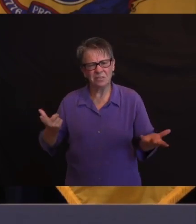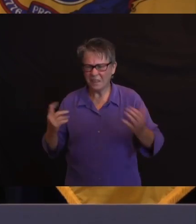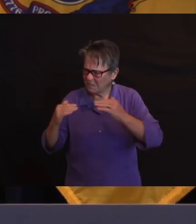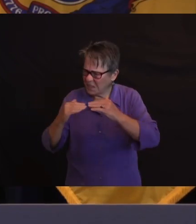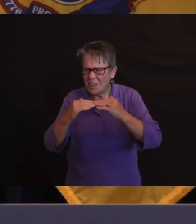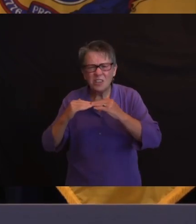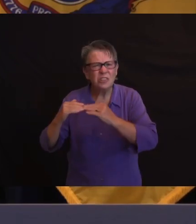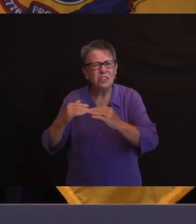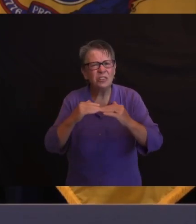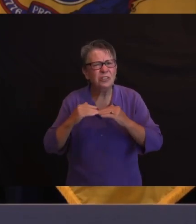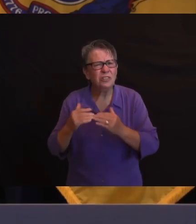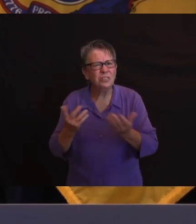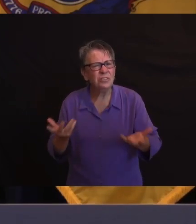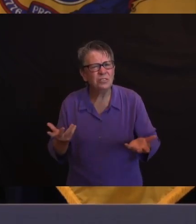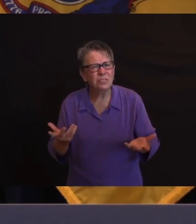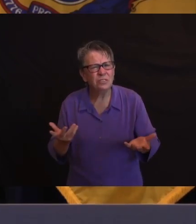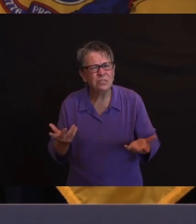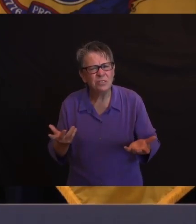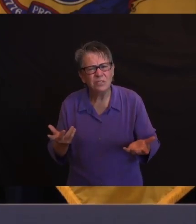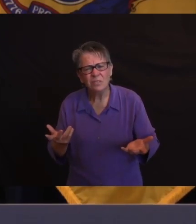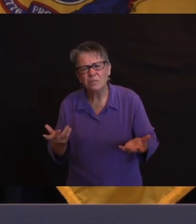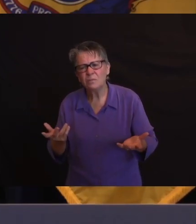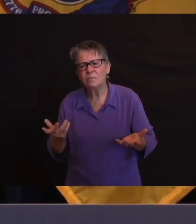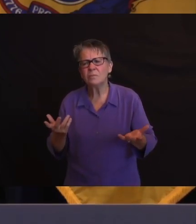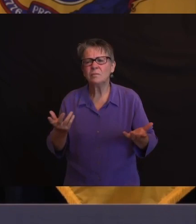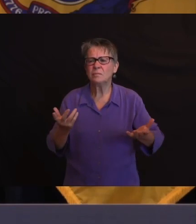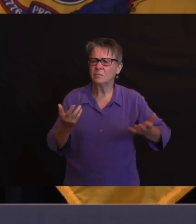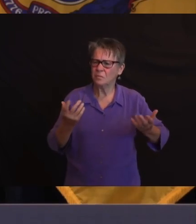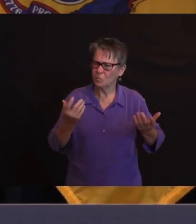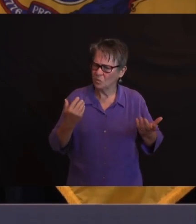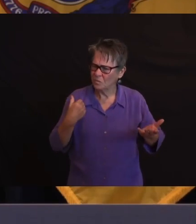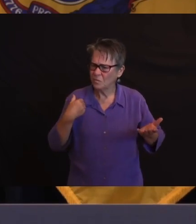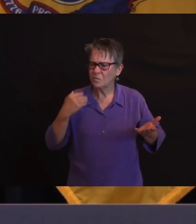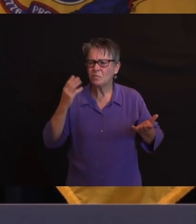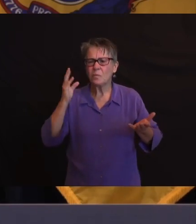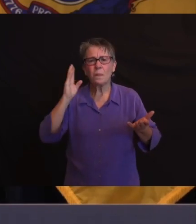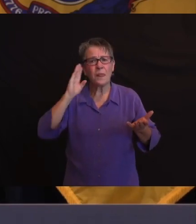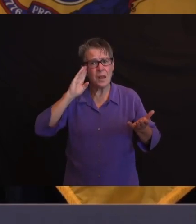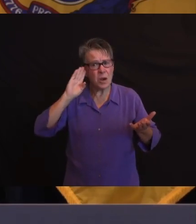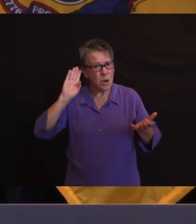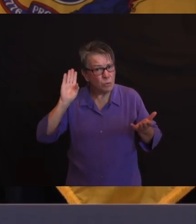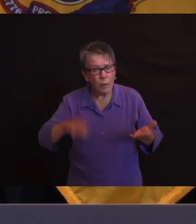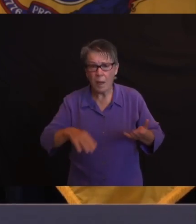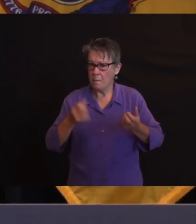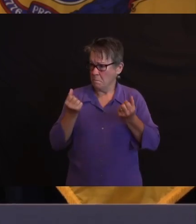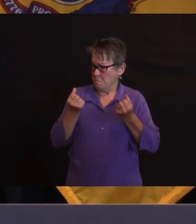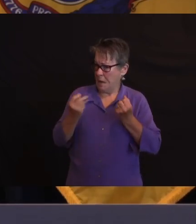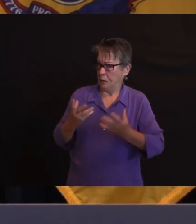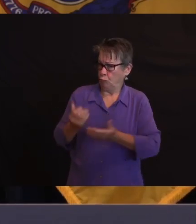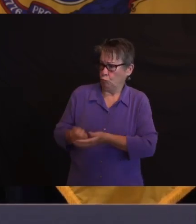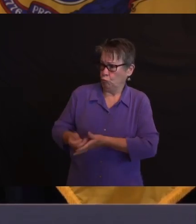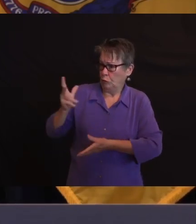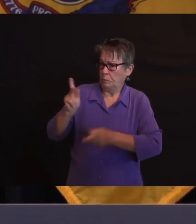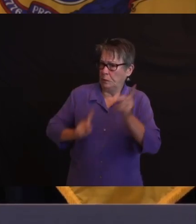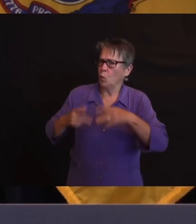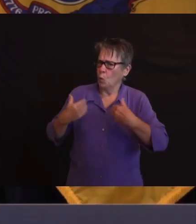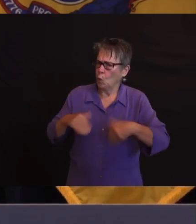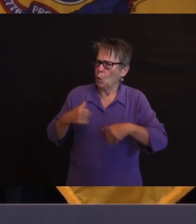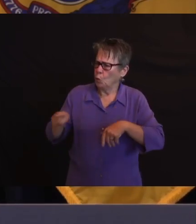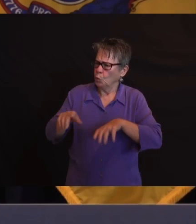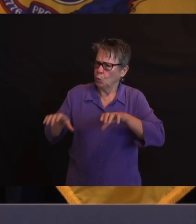well, and we don't begrudge their success, but we're asking them right now in New Jersey to step up and pay a few